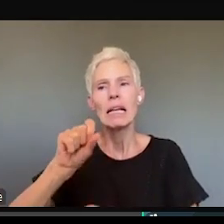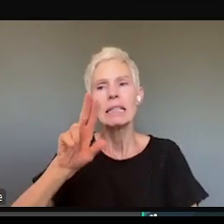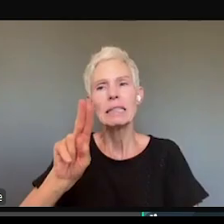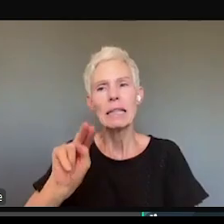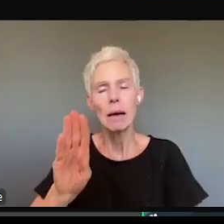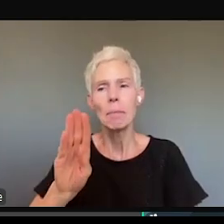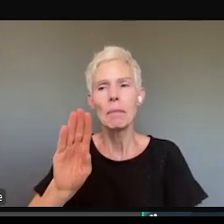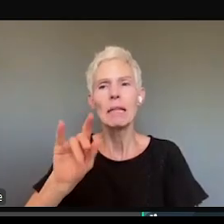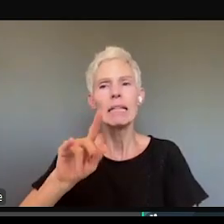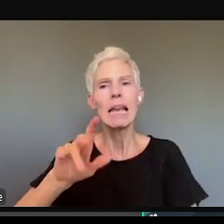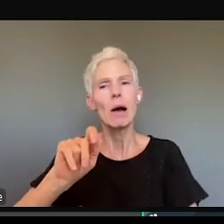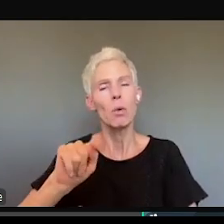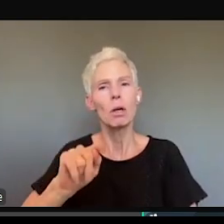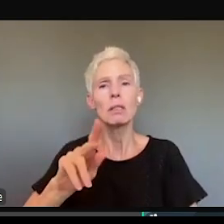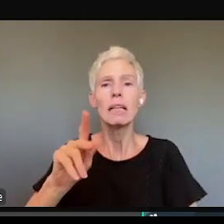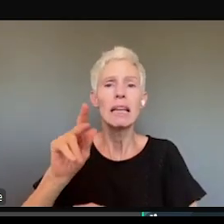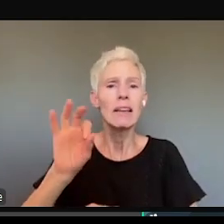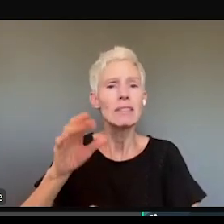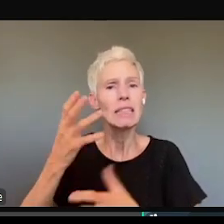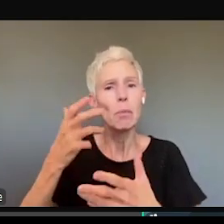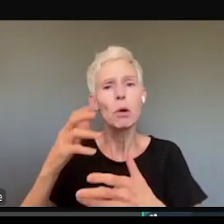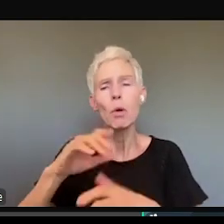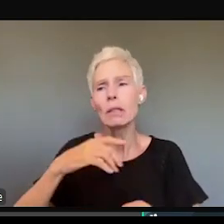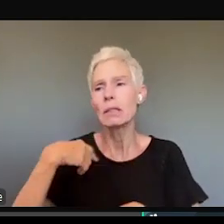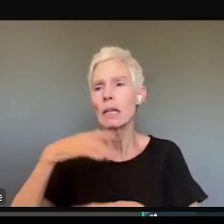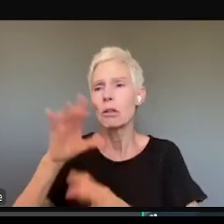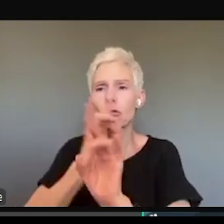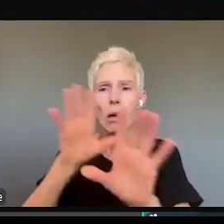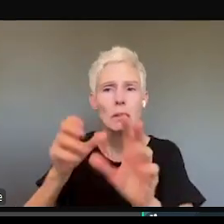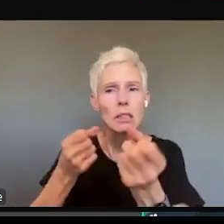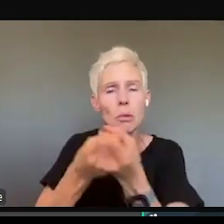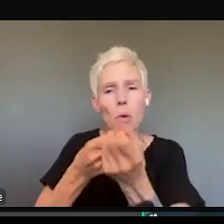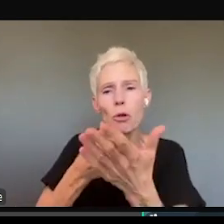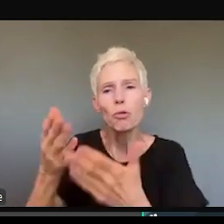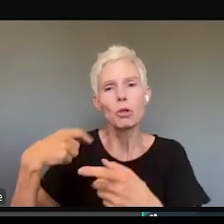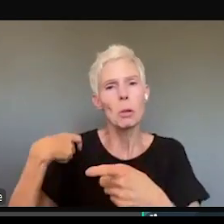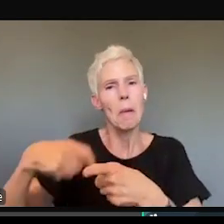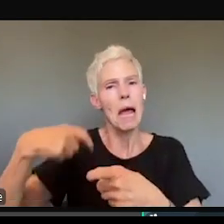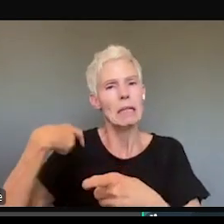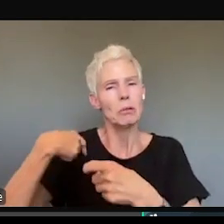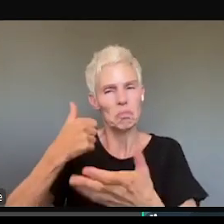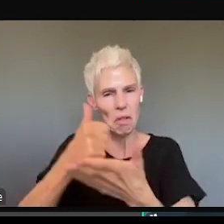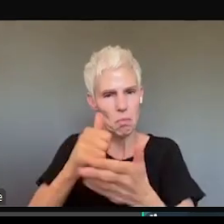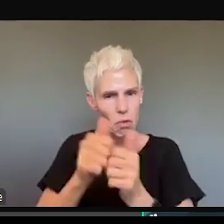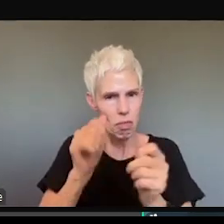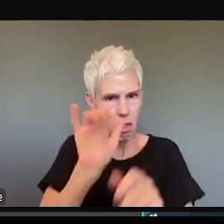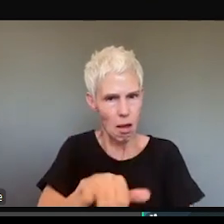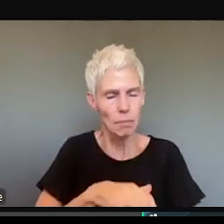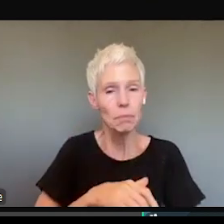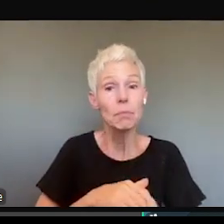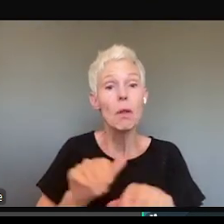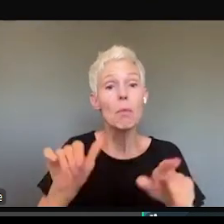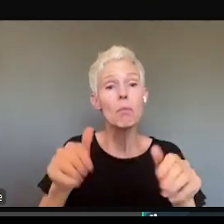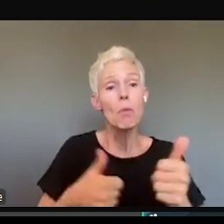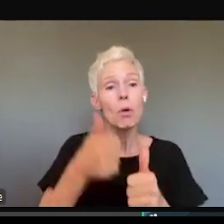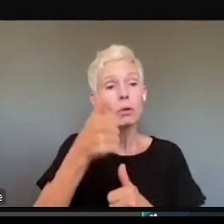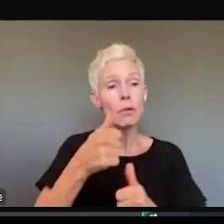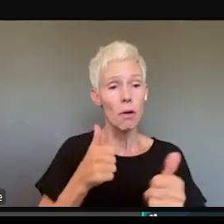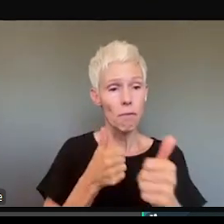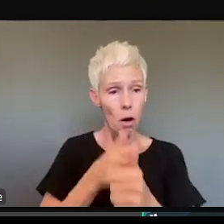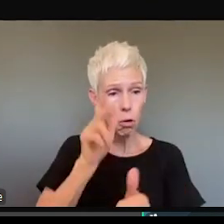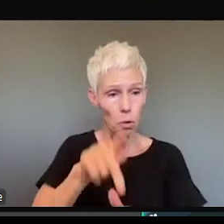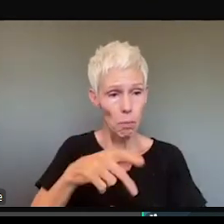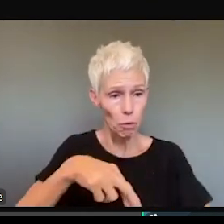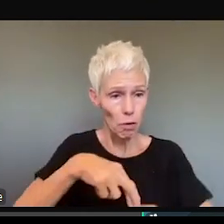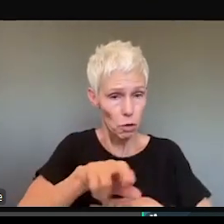that would prefer to get their crisis support in Spanish, we're one of those subnetworks that do that too. Most of our follow-up referrals are going to